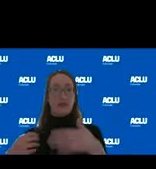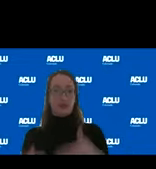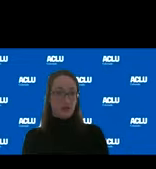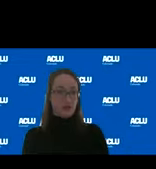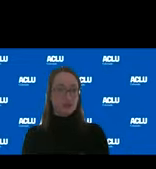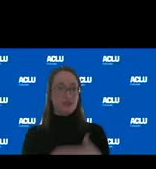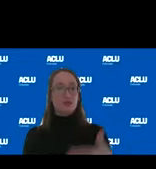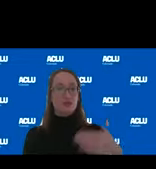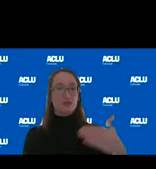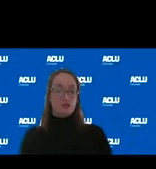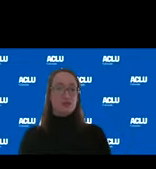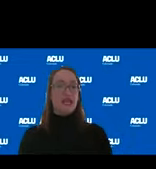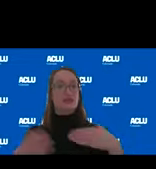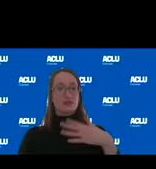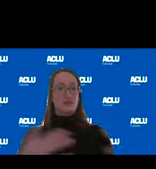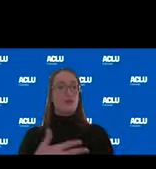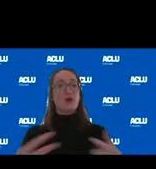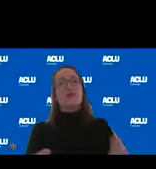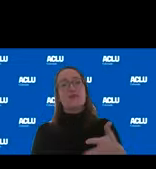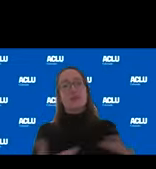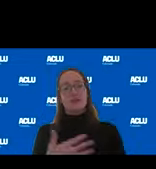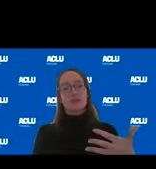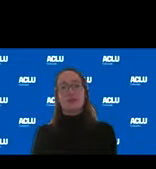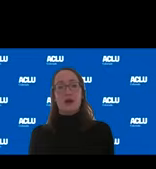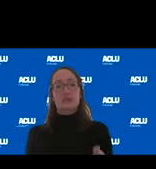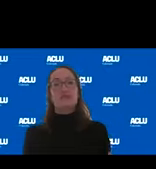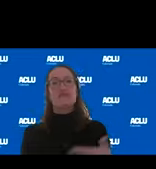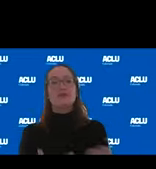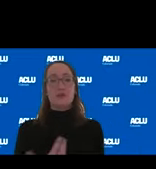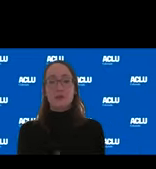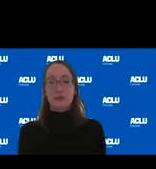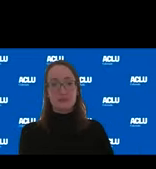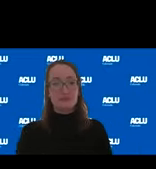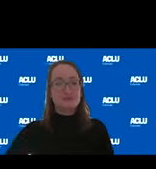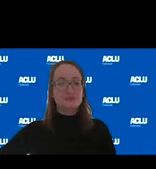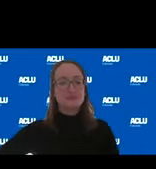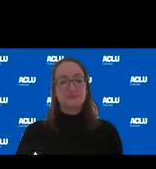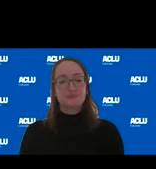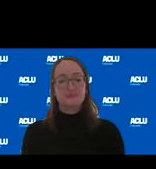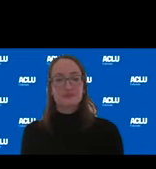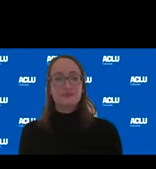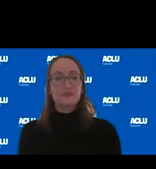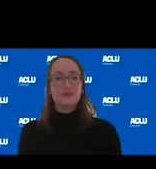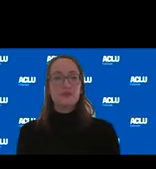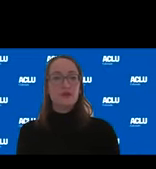out the actual elections, do the mechanics. Those are where you go to vote, the people you probably see if you vote in person.